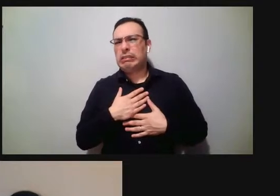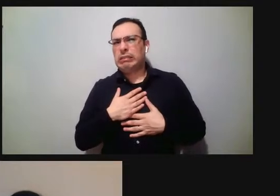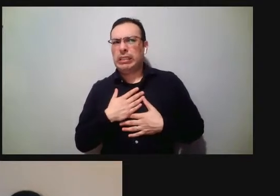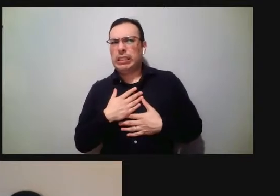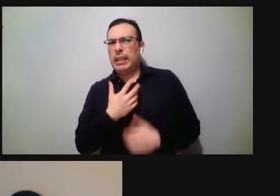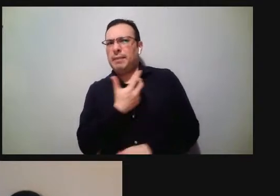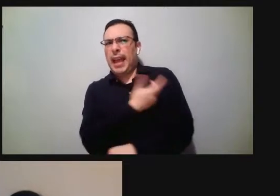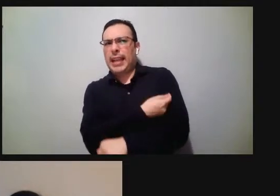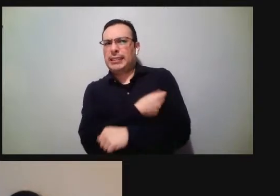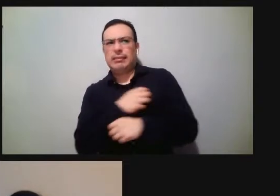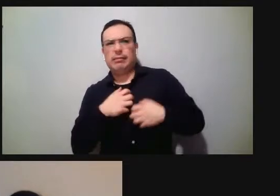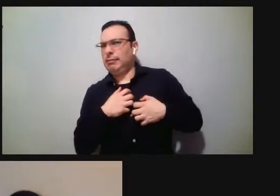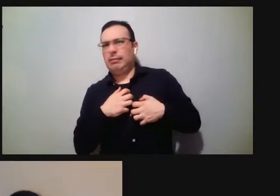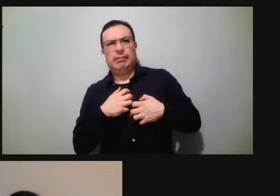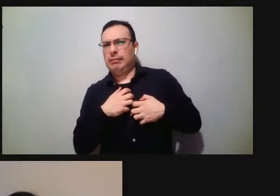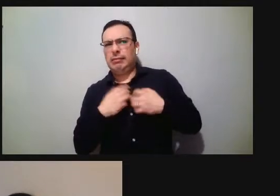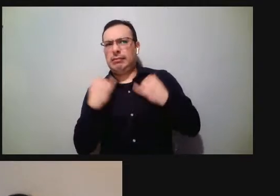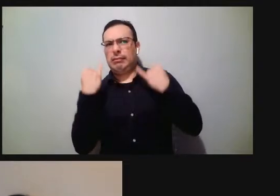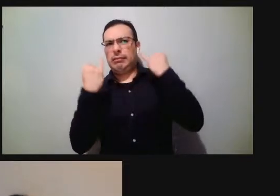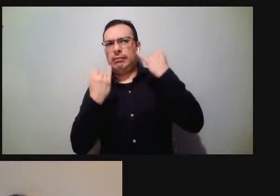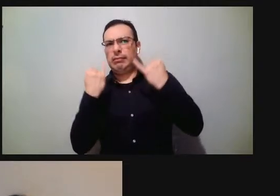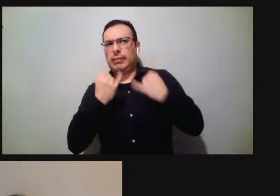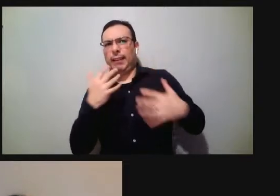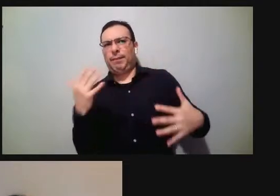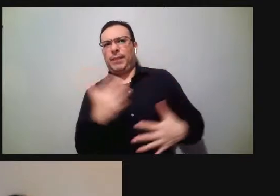and people have different reasons behind that.